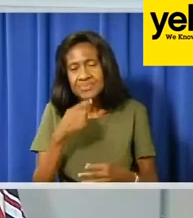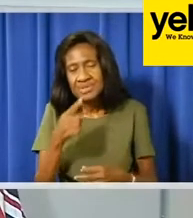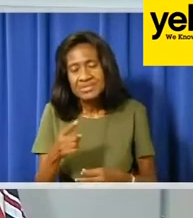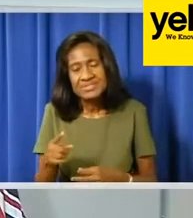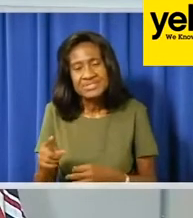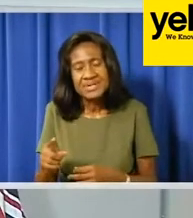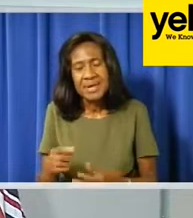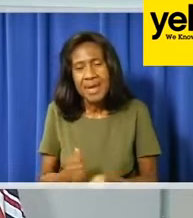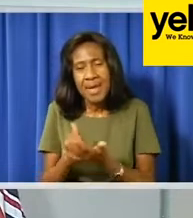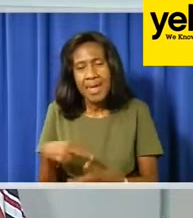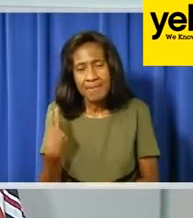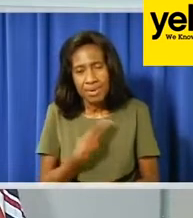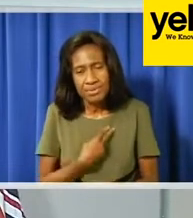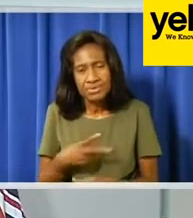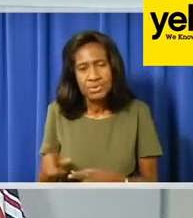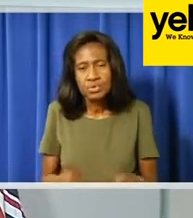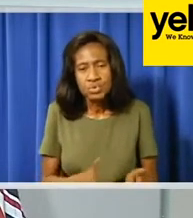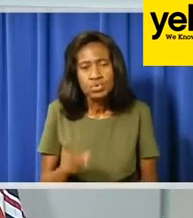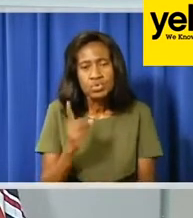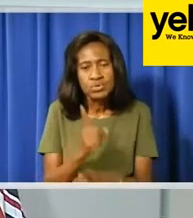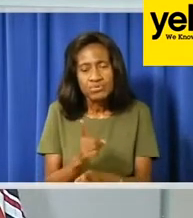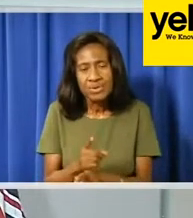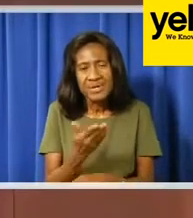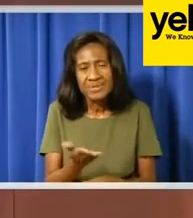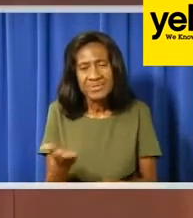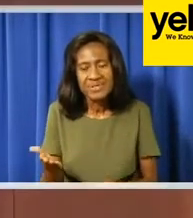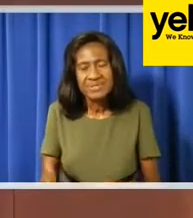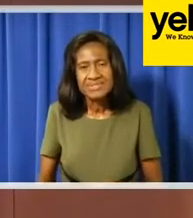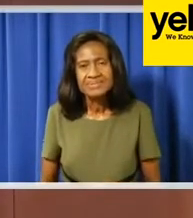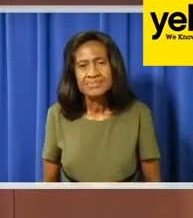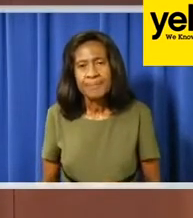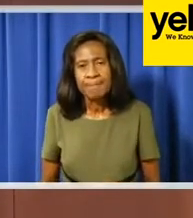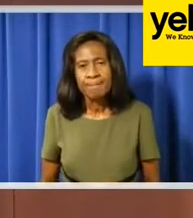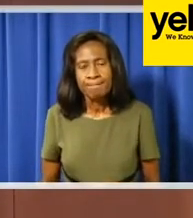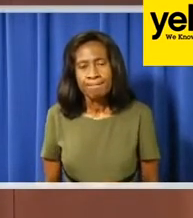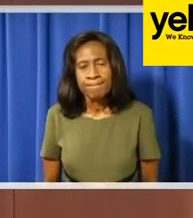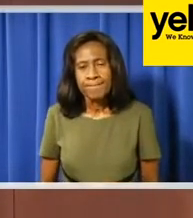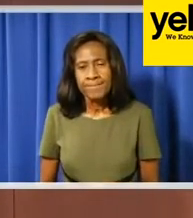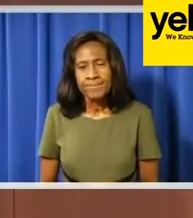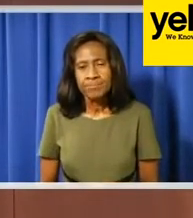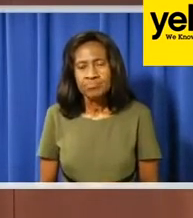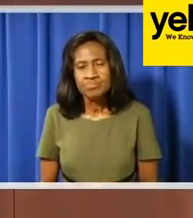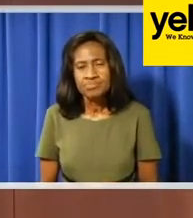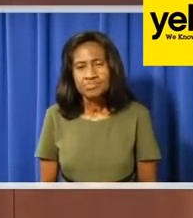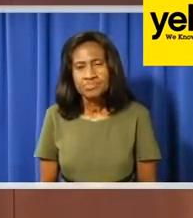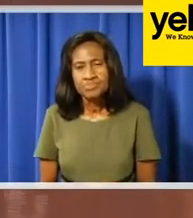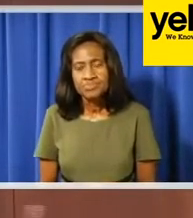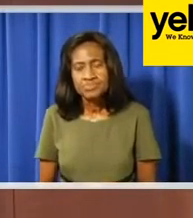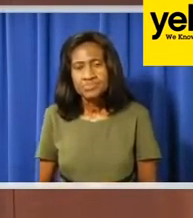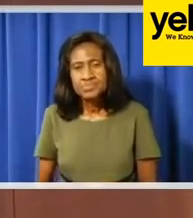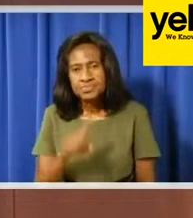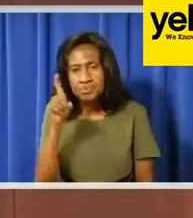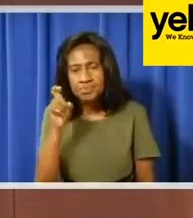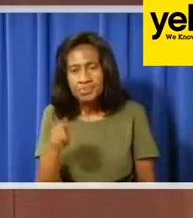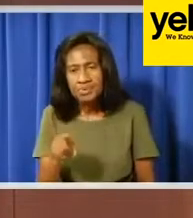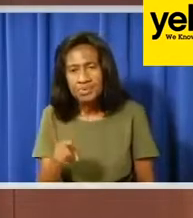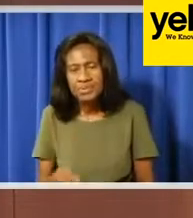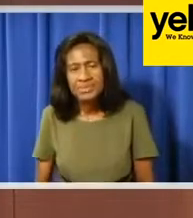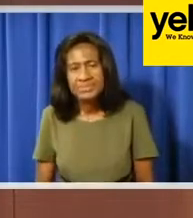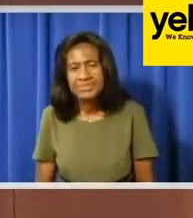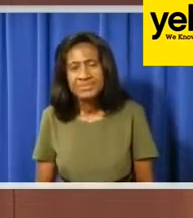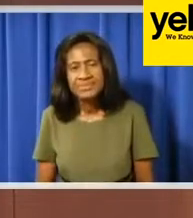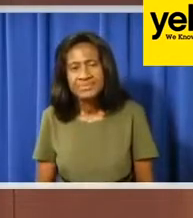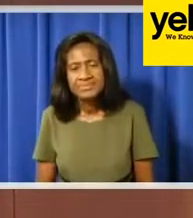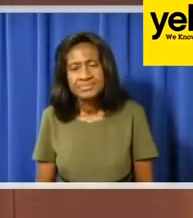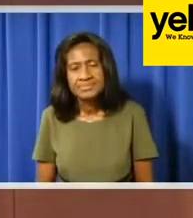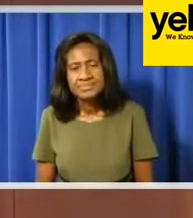That's all I need. Okay, thank you very much. Wendy, I have lots of questions coming in from the public, but I'm going to ask a couple before we move on to Andrell from